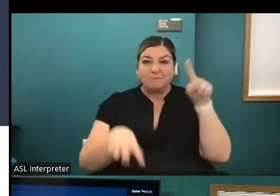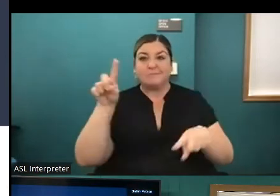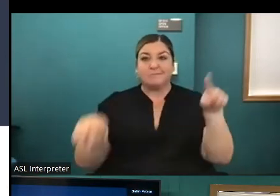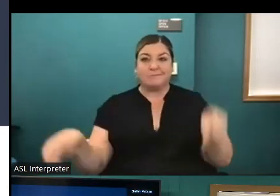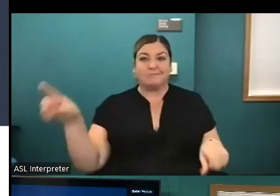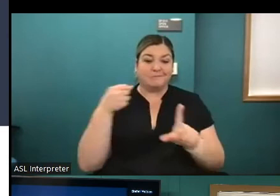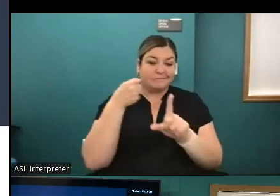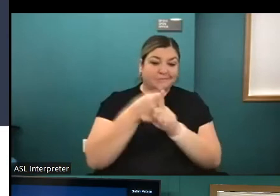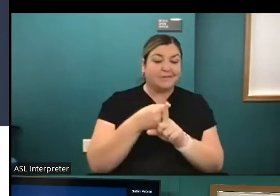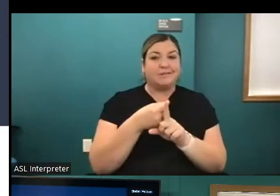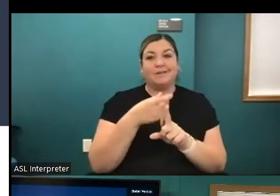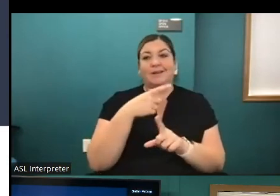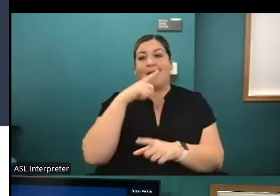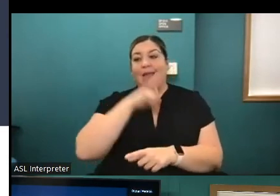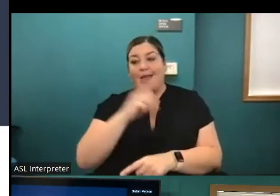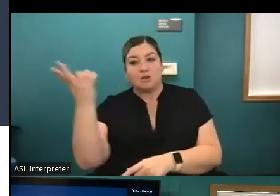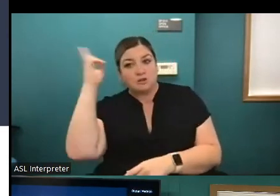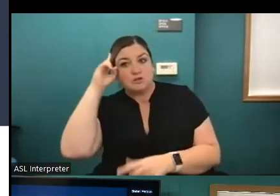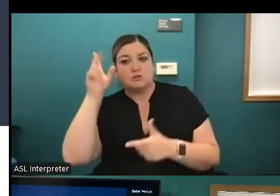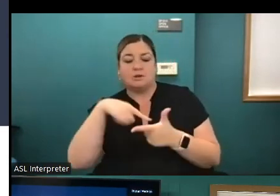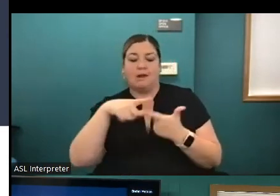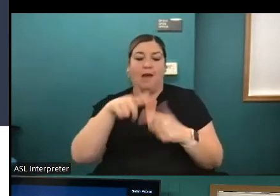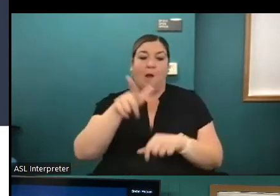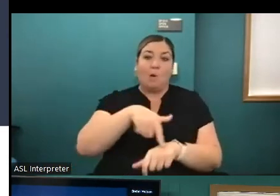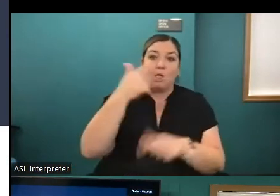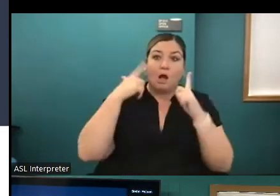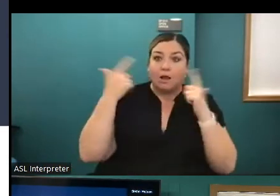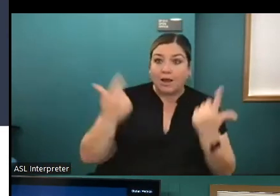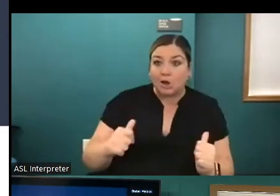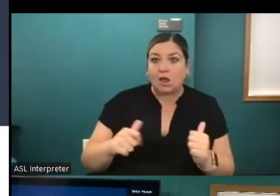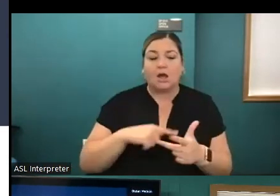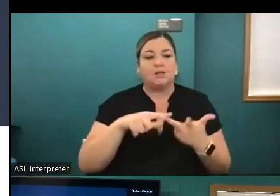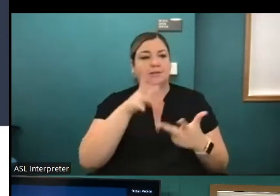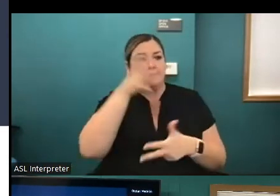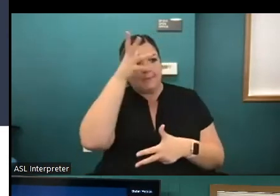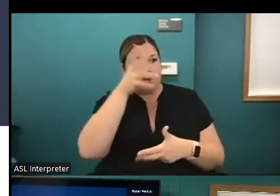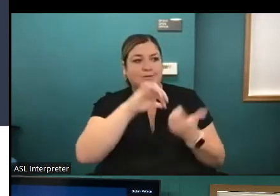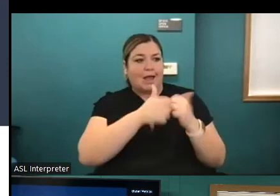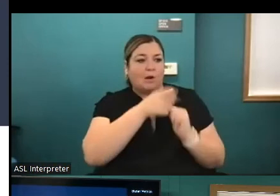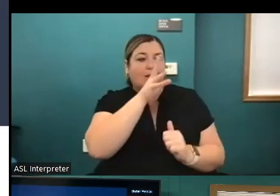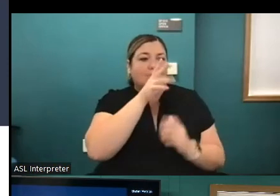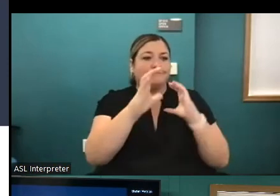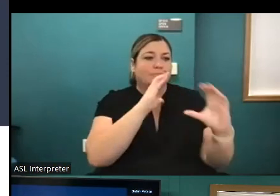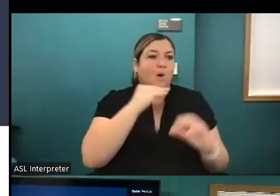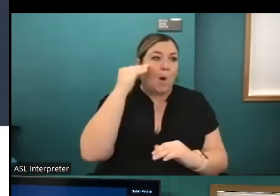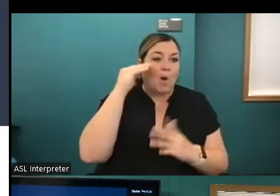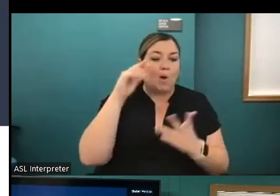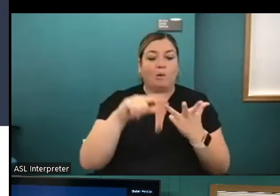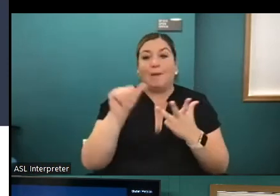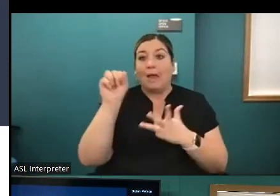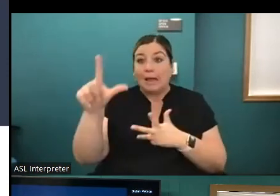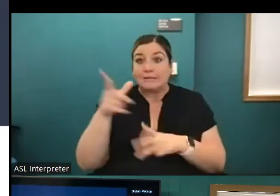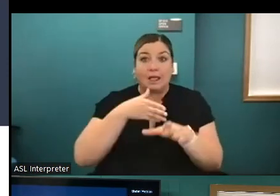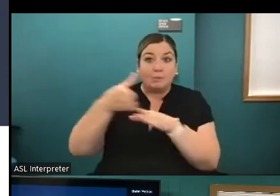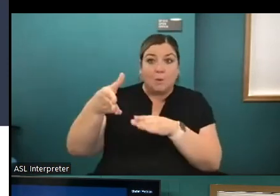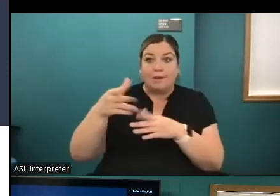right? Age of implantation, how long have you had the hearing loss? What do your parents talk like at home? Do is ASL the primary language at home?